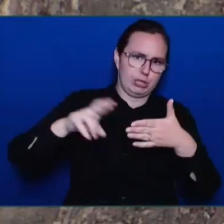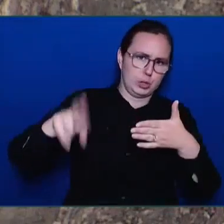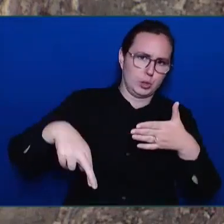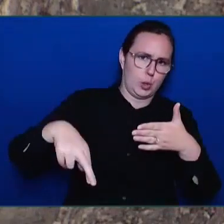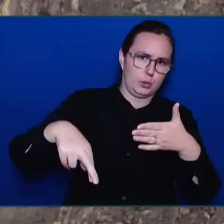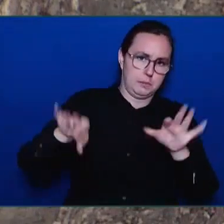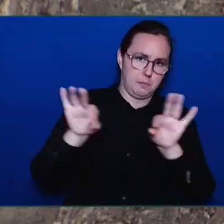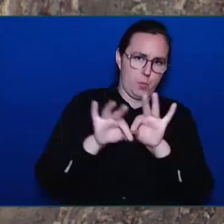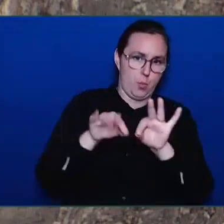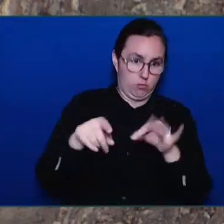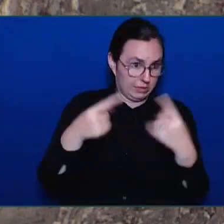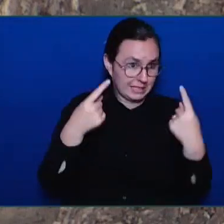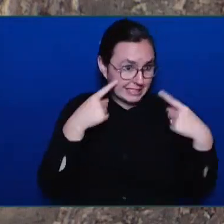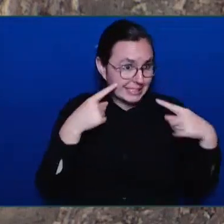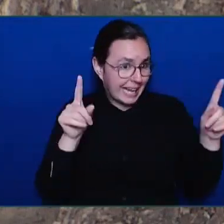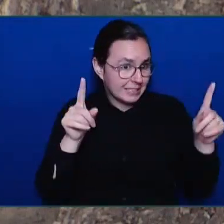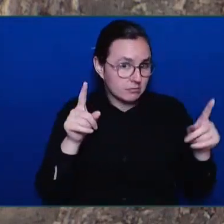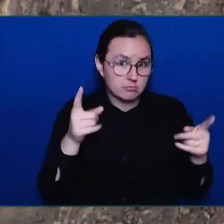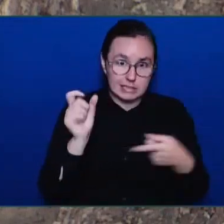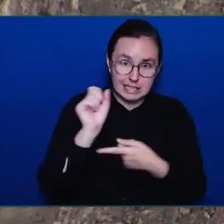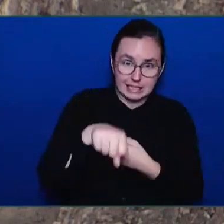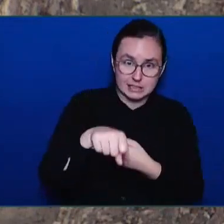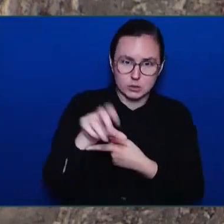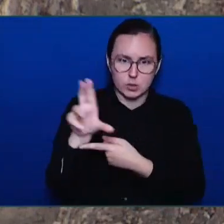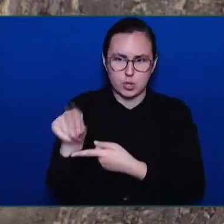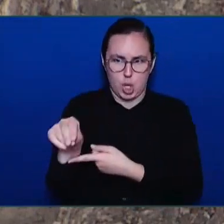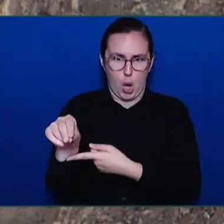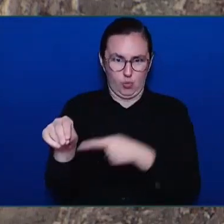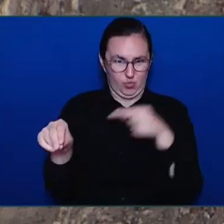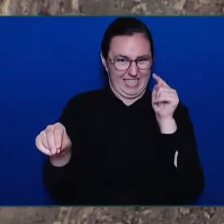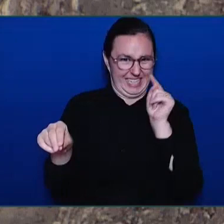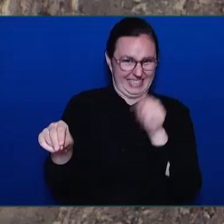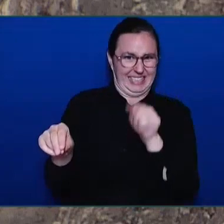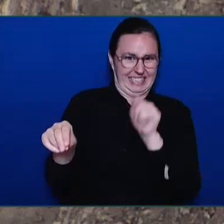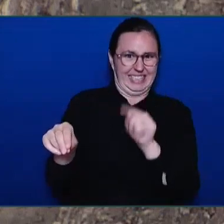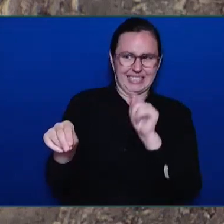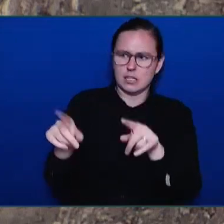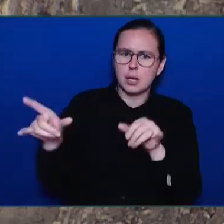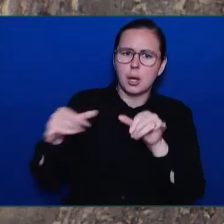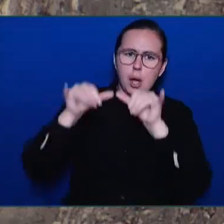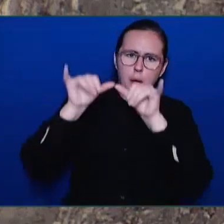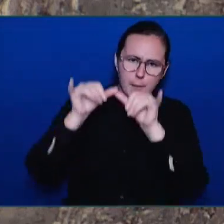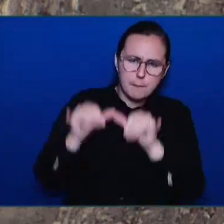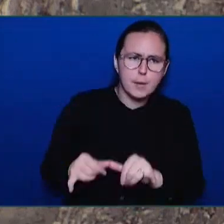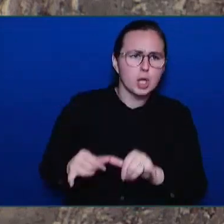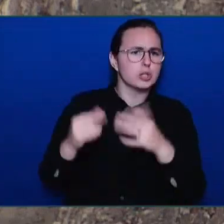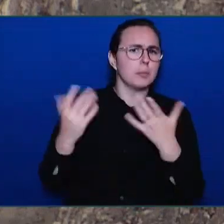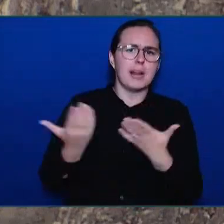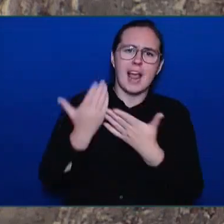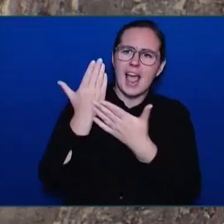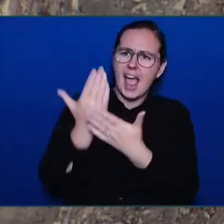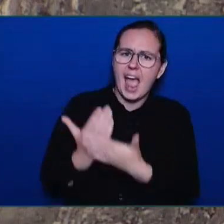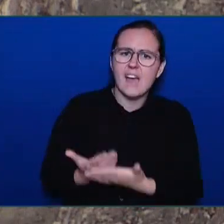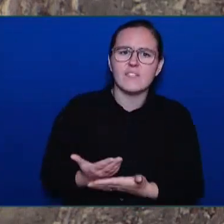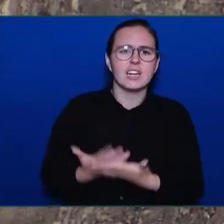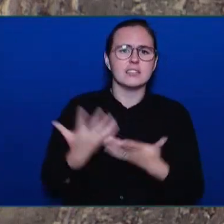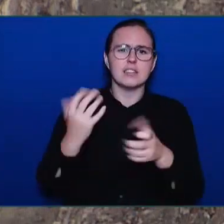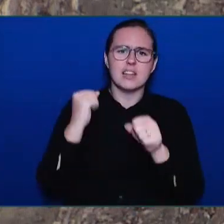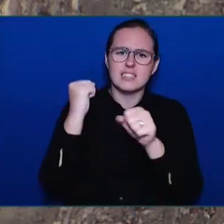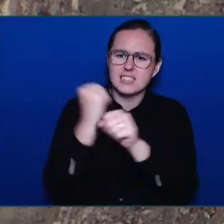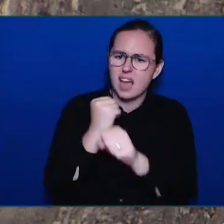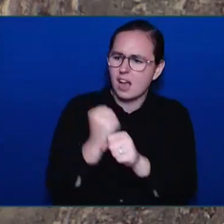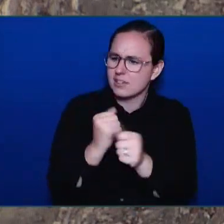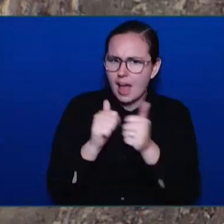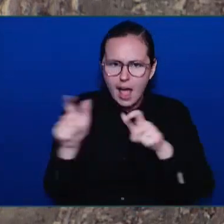no measurables, no definable metrics that you're going to actually try and meet. It's got lots of